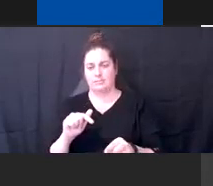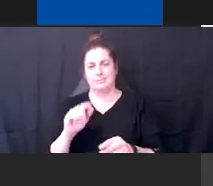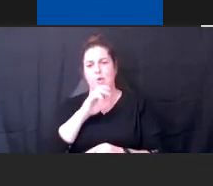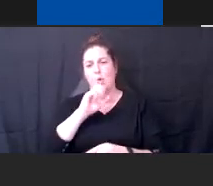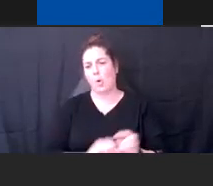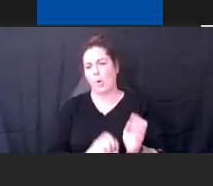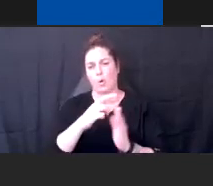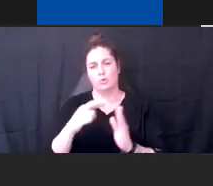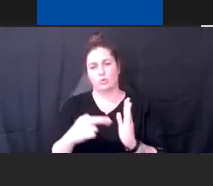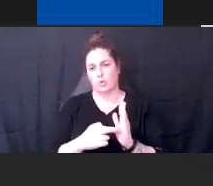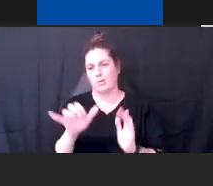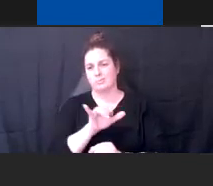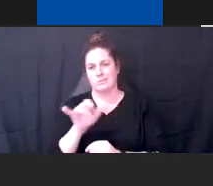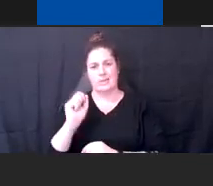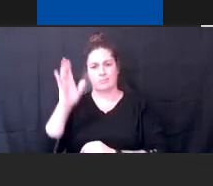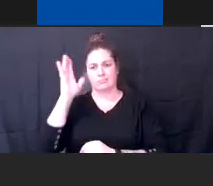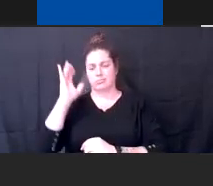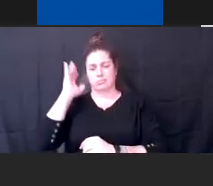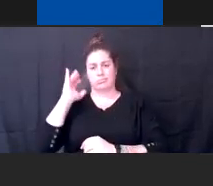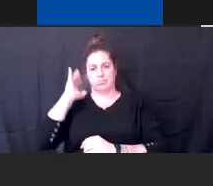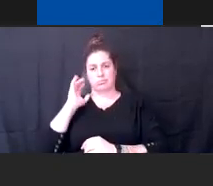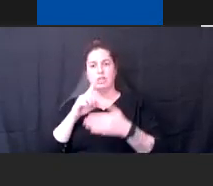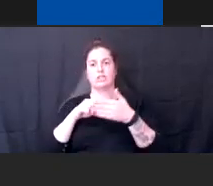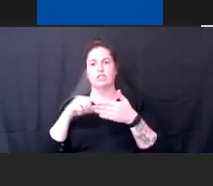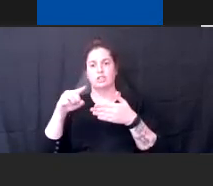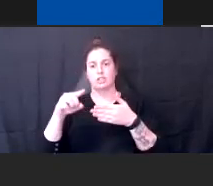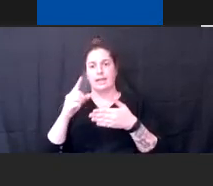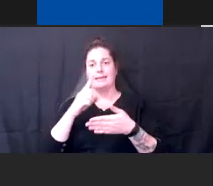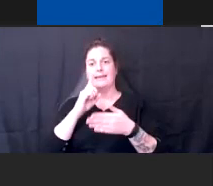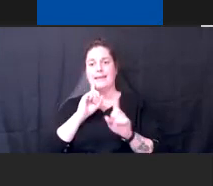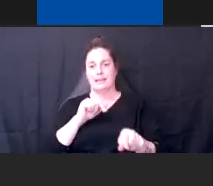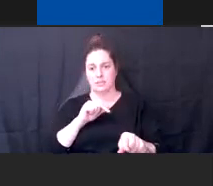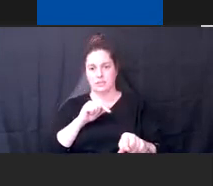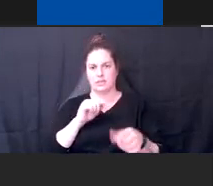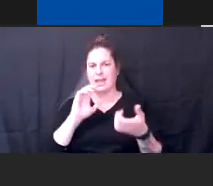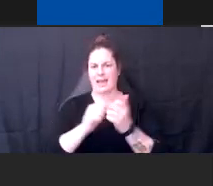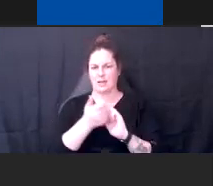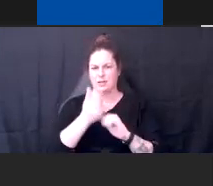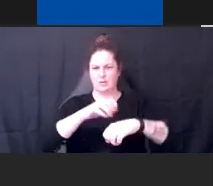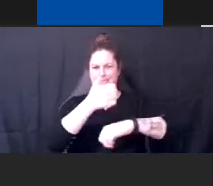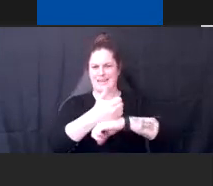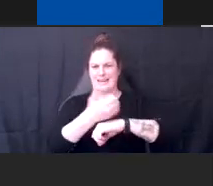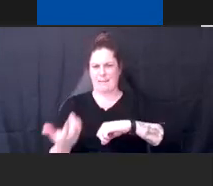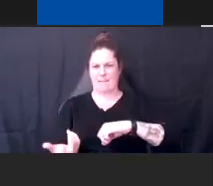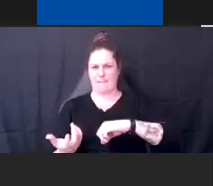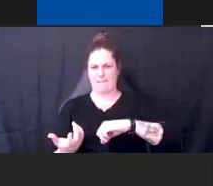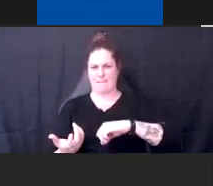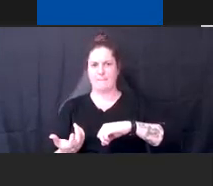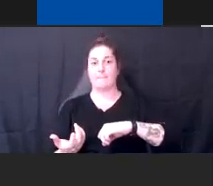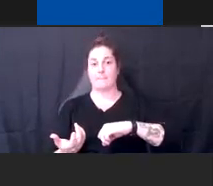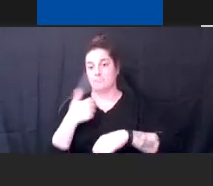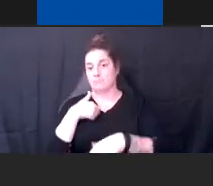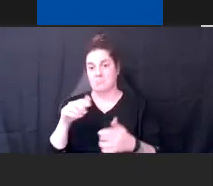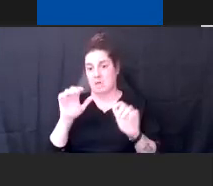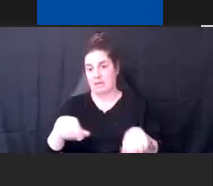yourself, right? So the question becomes then, how do you know how to line up a conversion factor, right? Because, you know, I could give